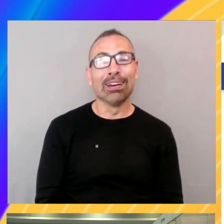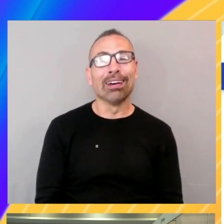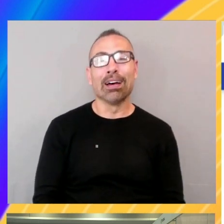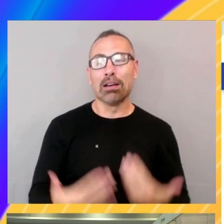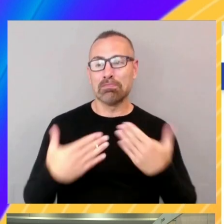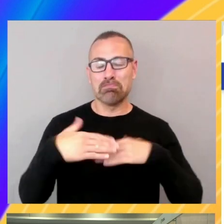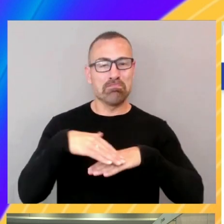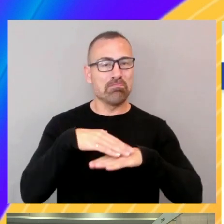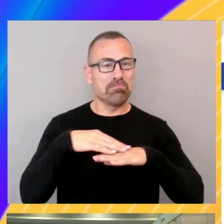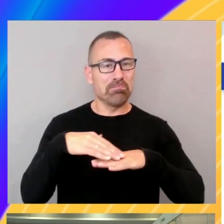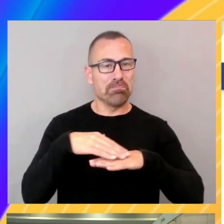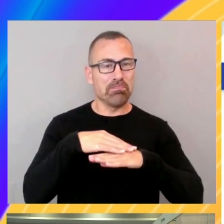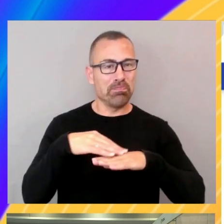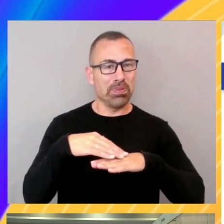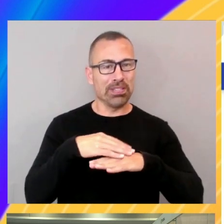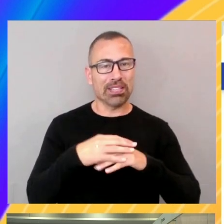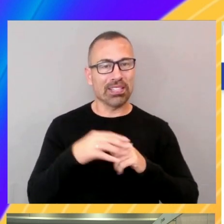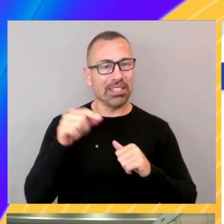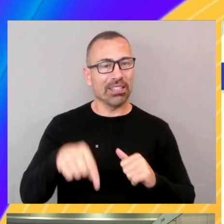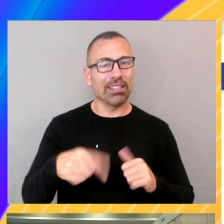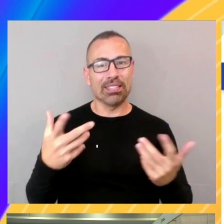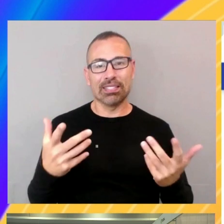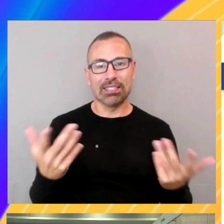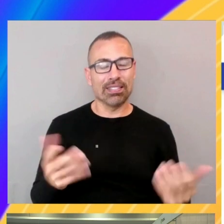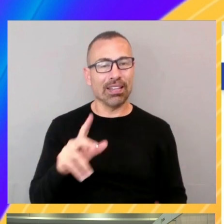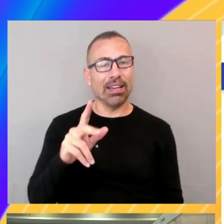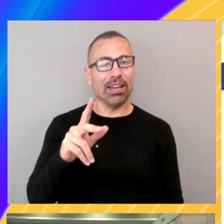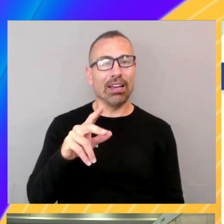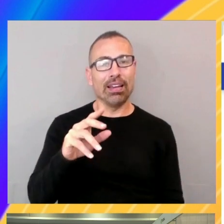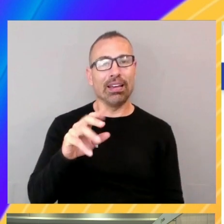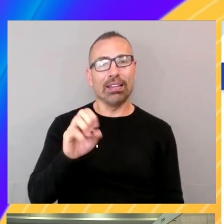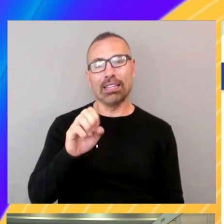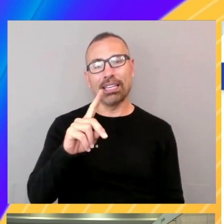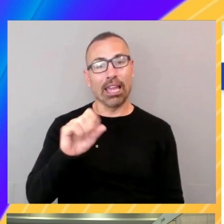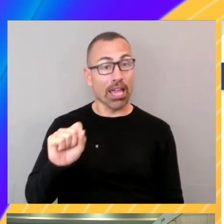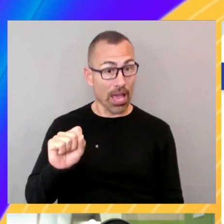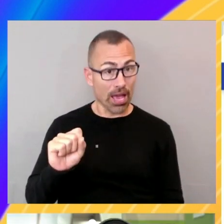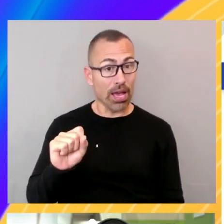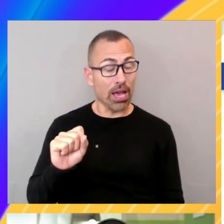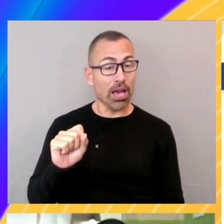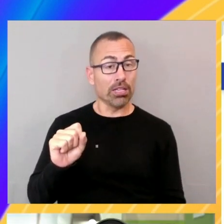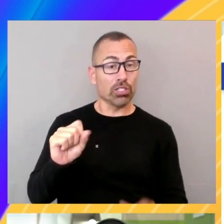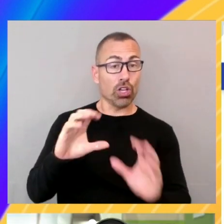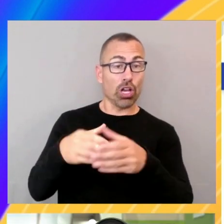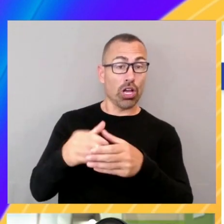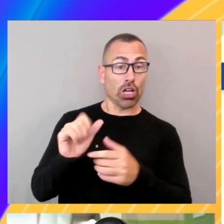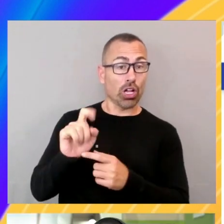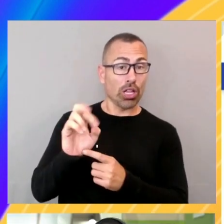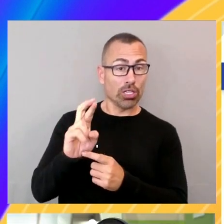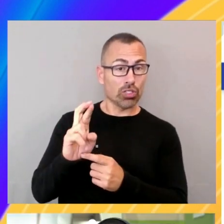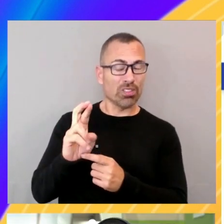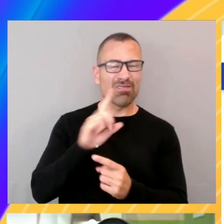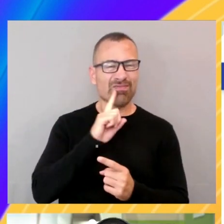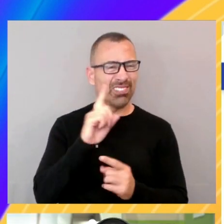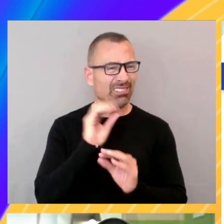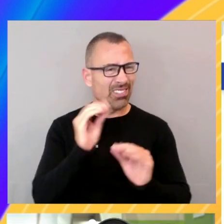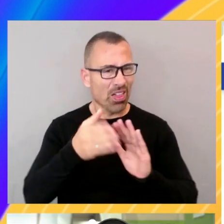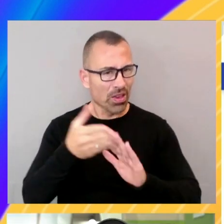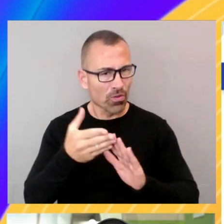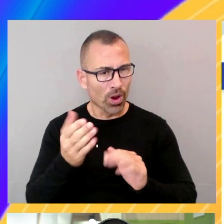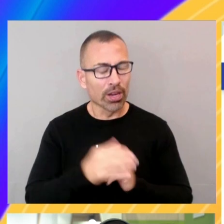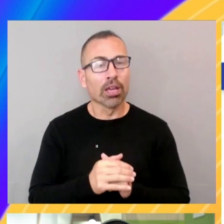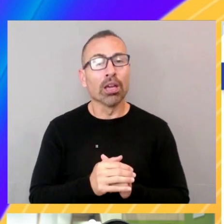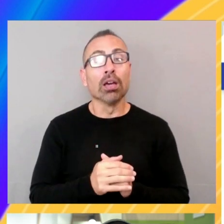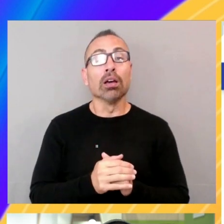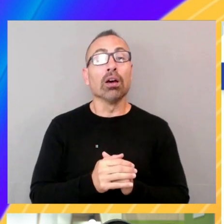blank EKS cluster with nothing running on it. And what it did, we deployed the OpenTelemetry operator